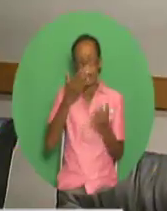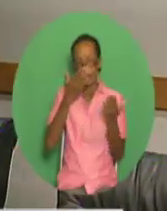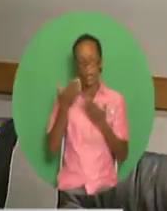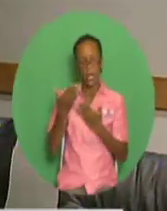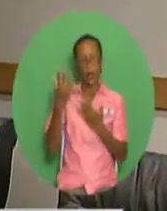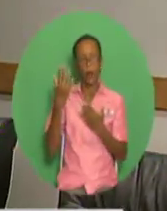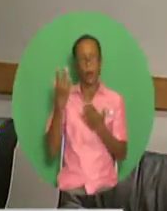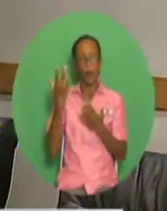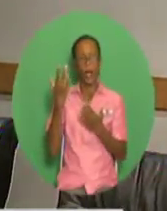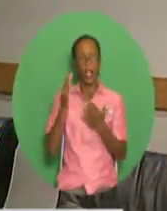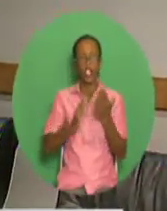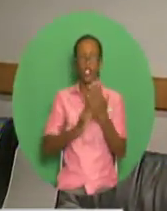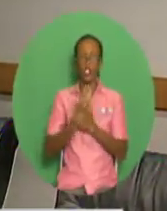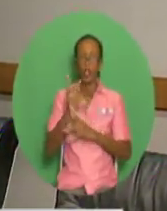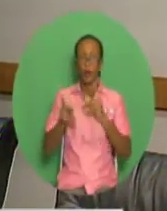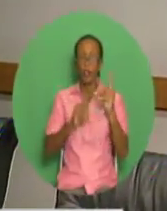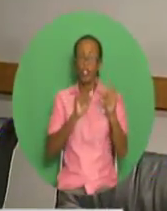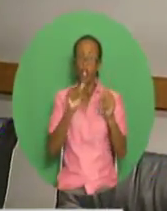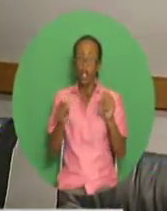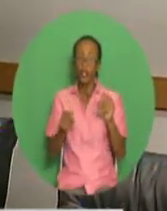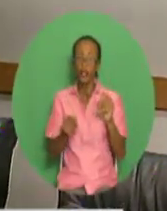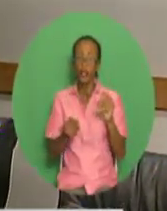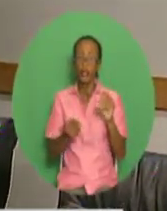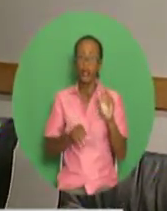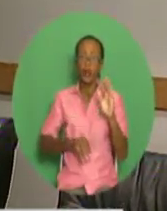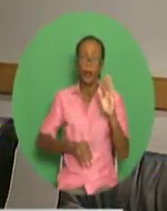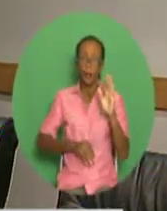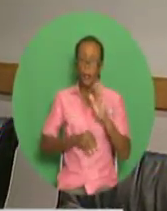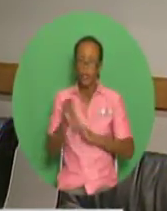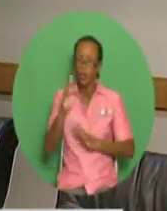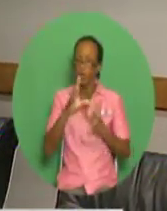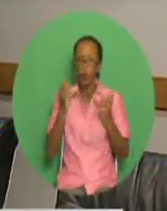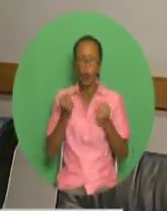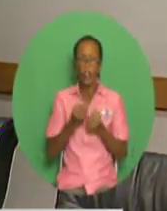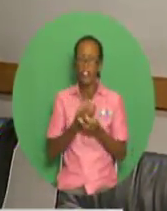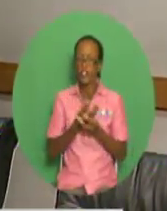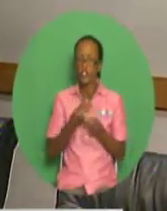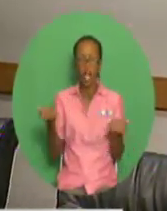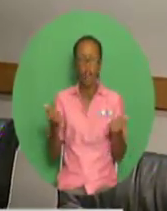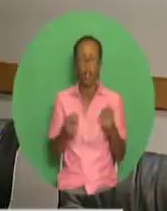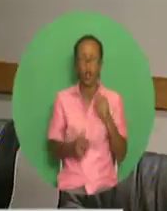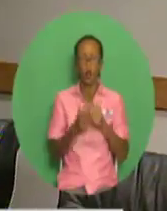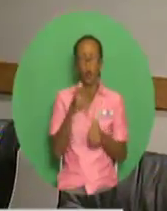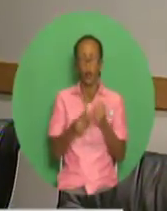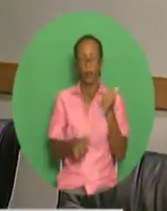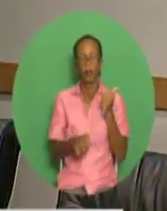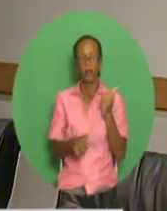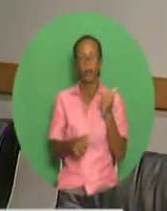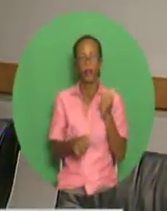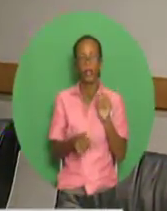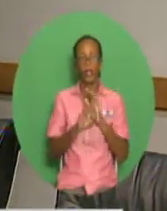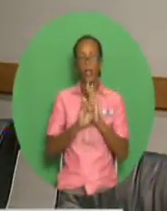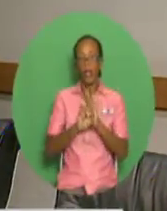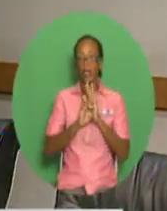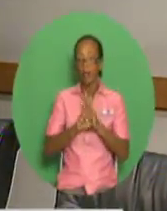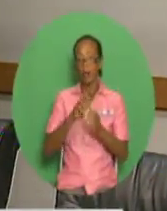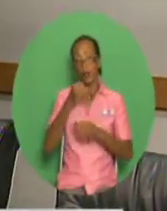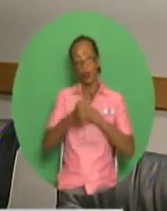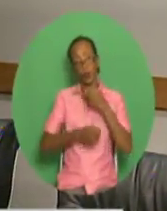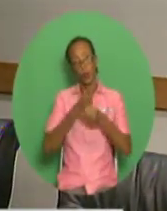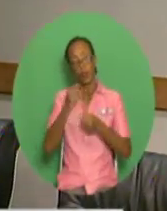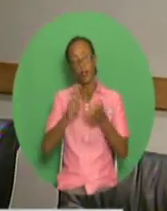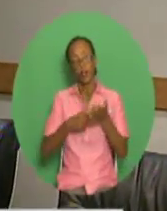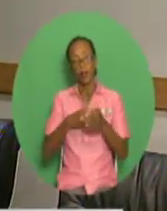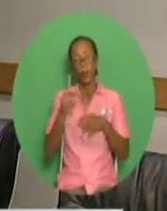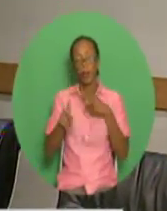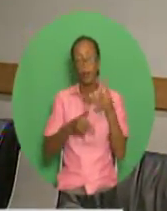that people aren't mature enough to iron out the issues with behind closed doors. We see it in sport all the time where people